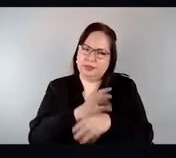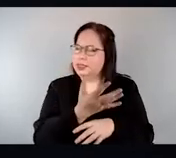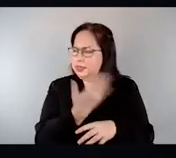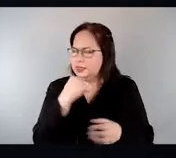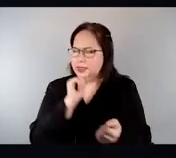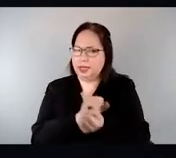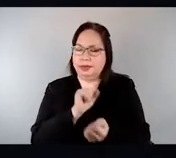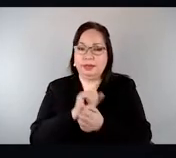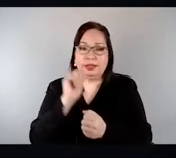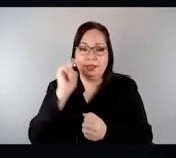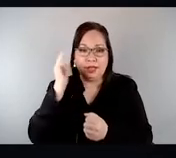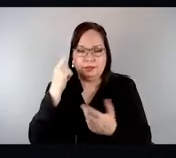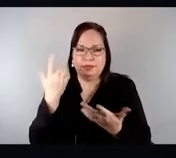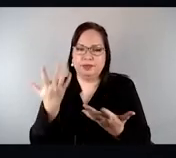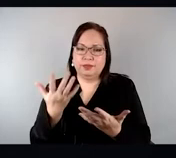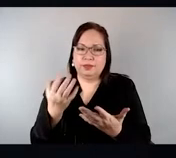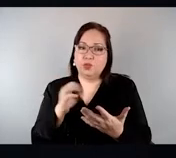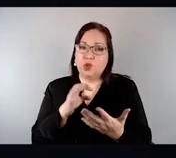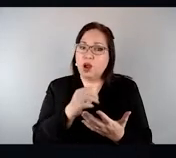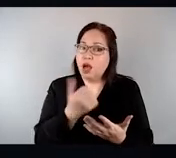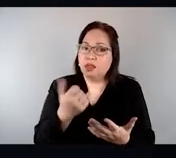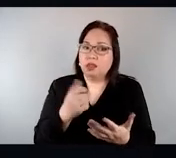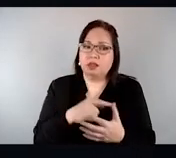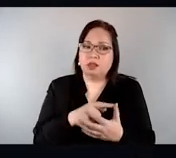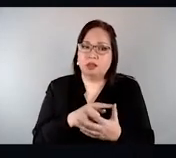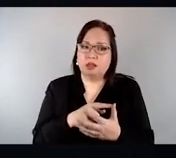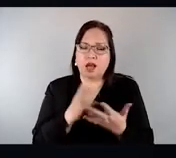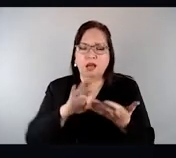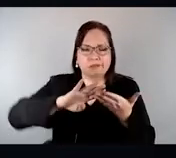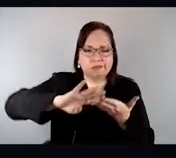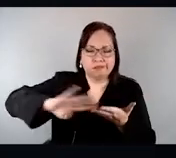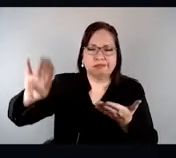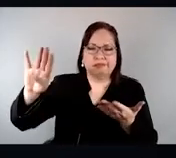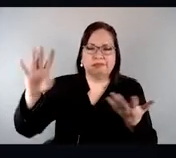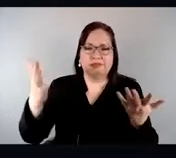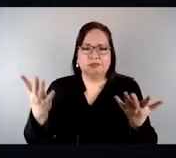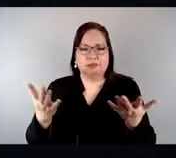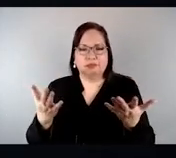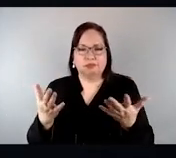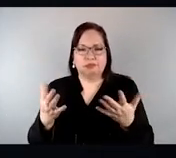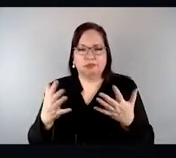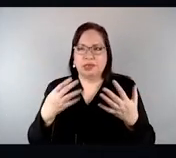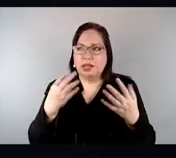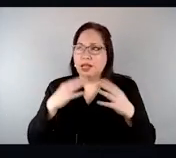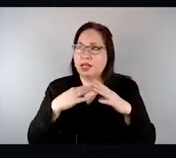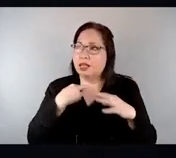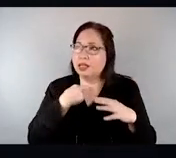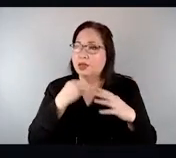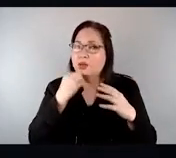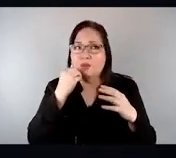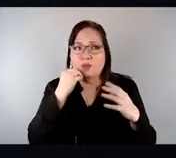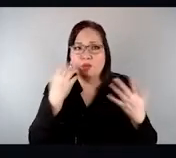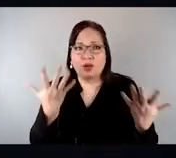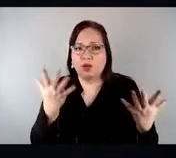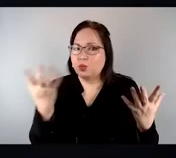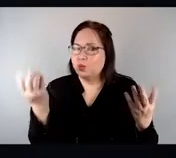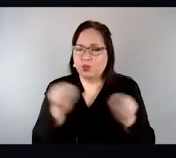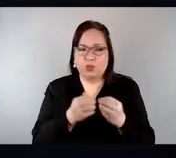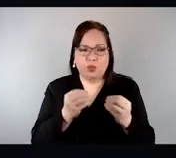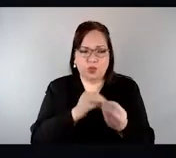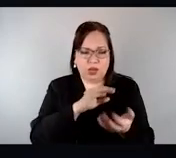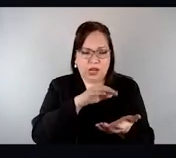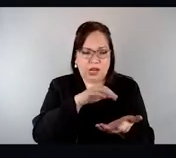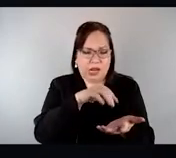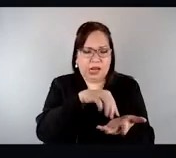force, and others also have been displaced, sometimes permanently, from